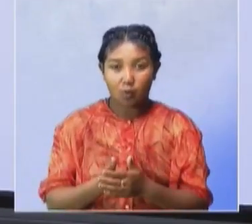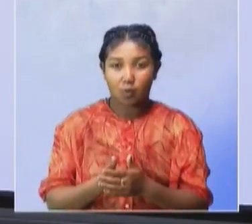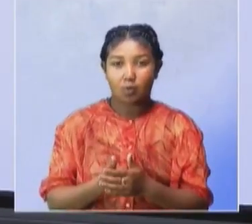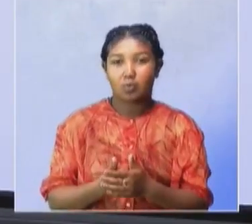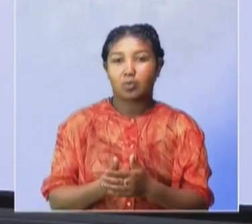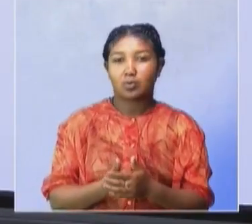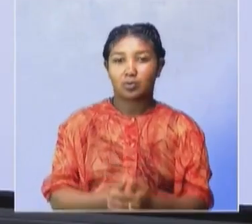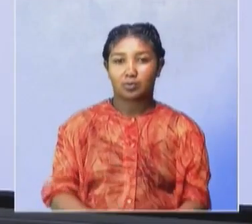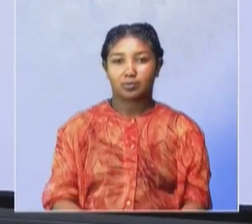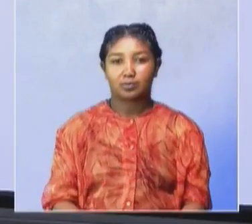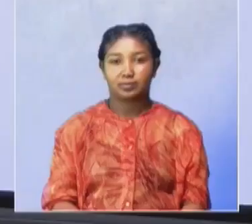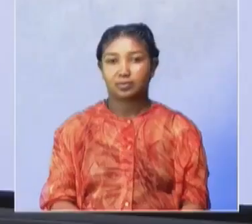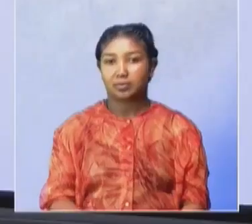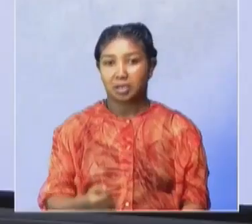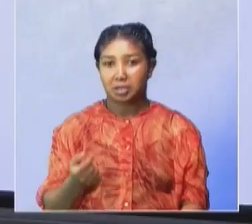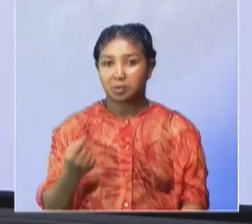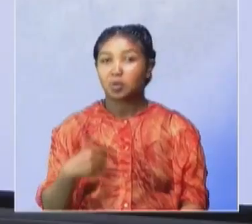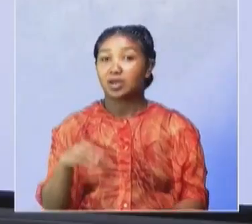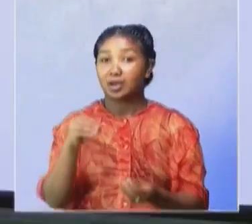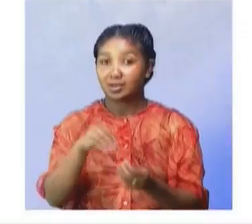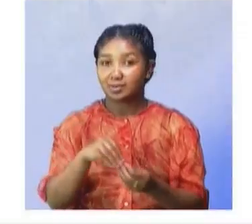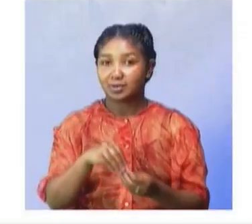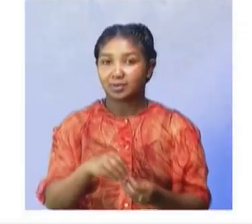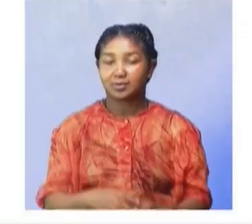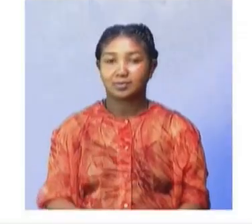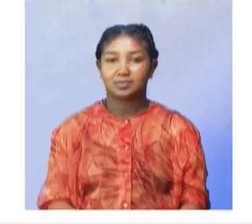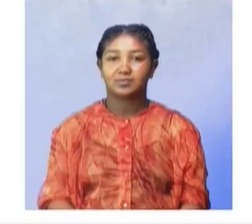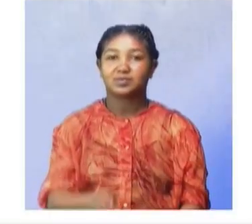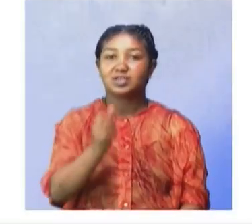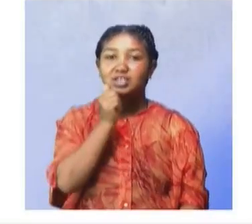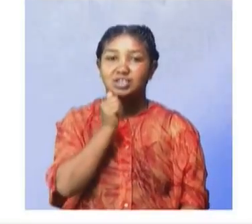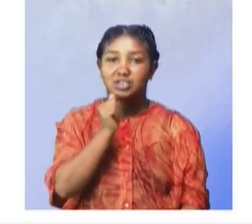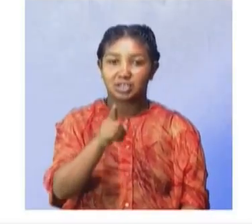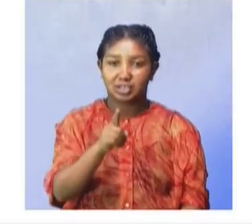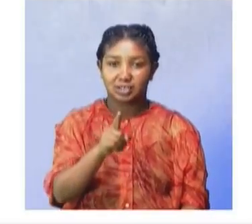we add what? Let us take, for example, she.